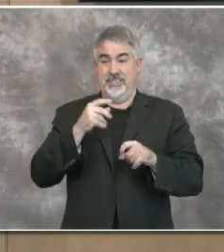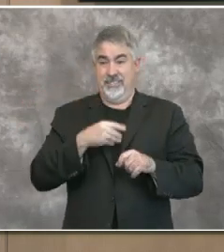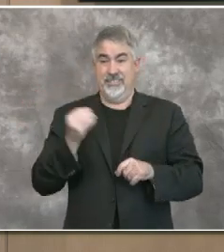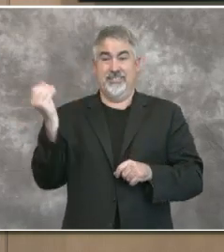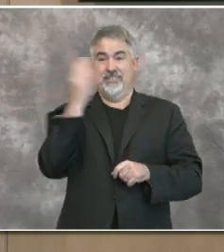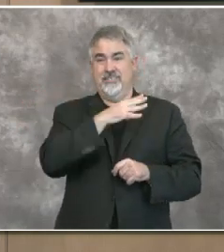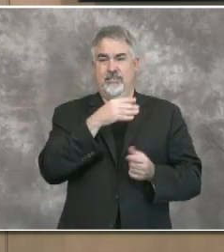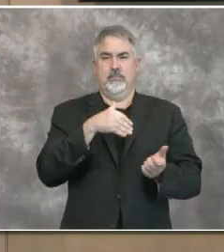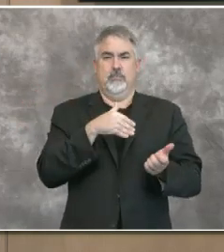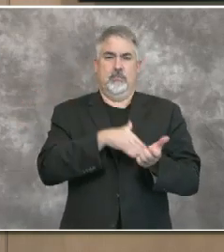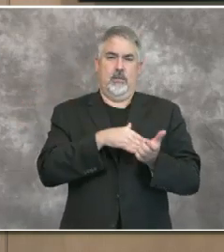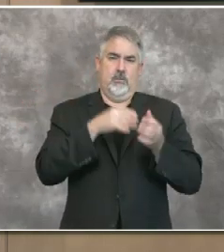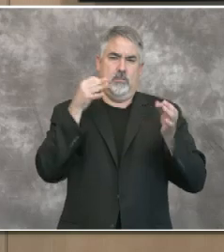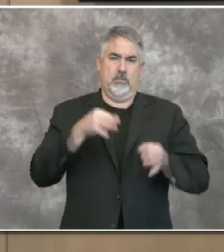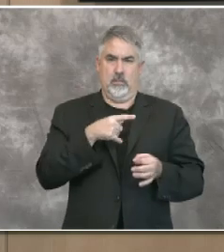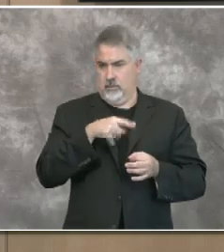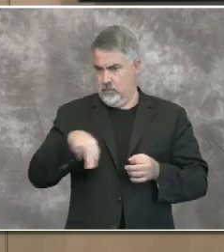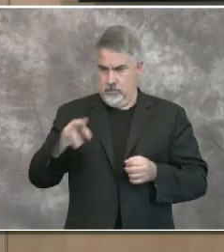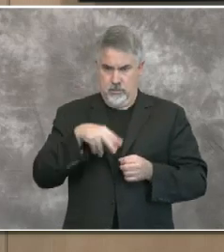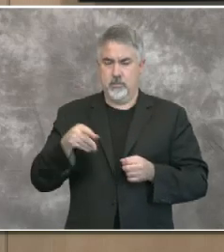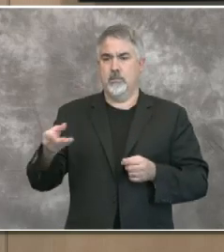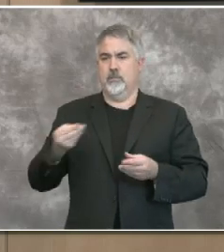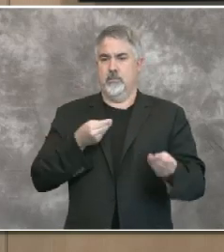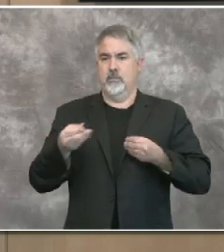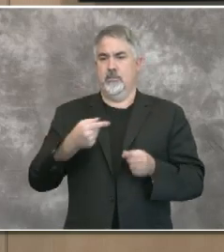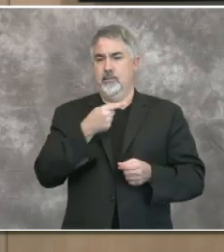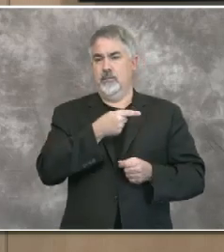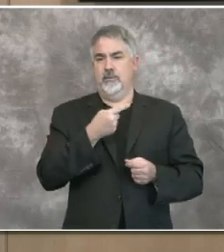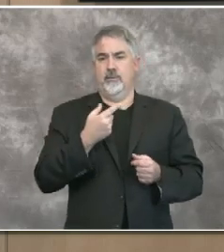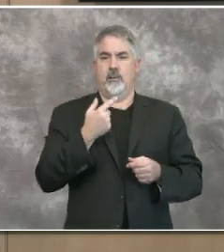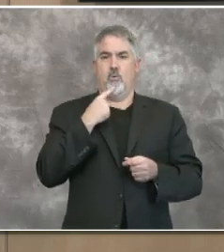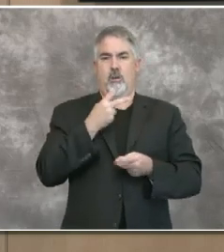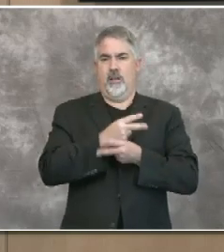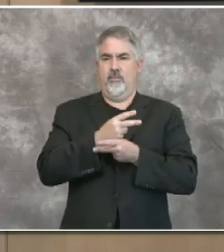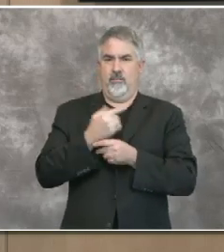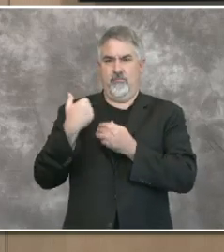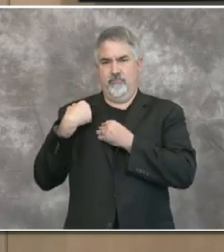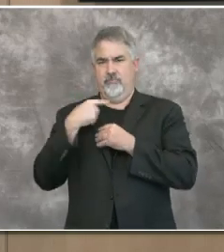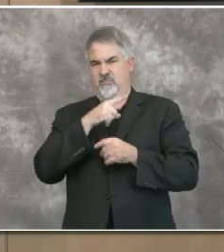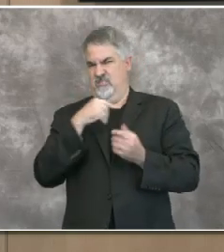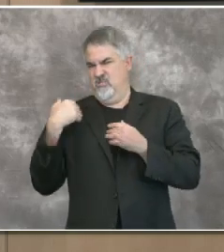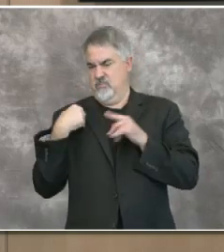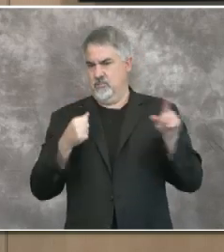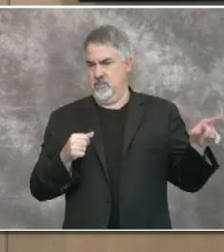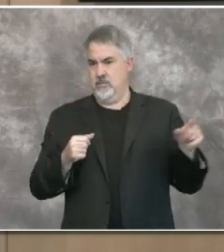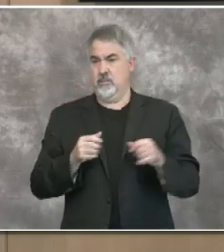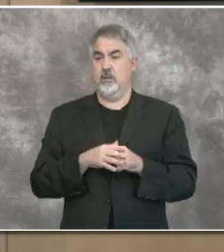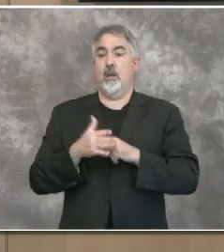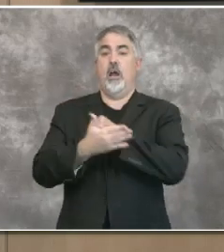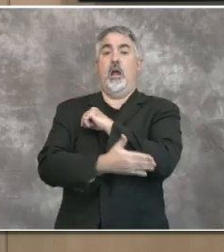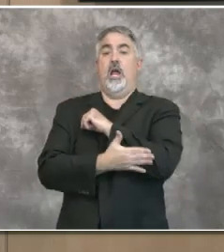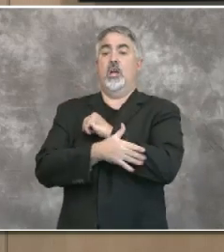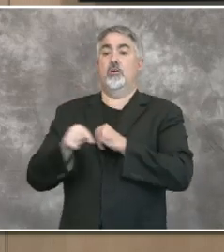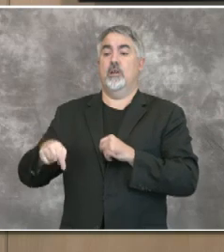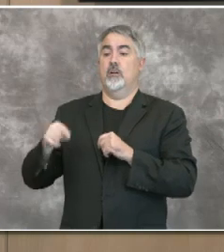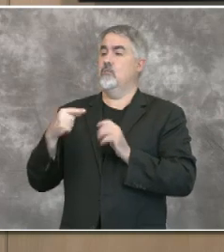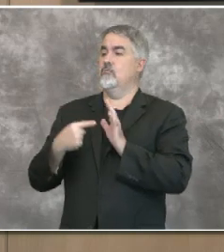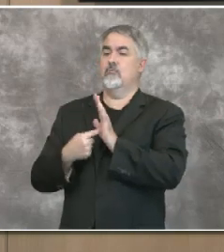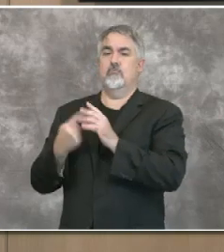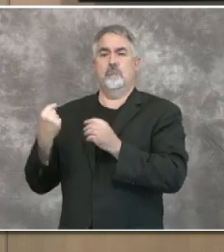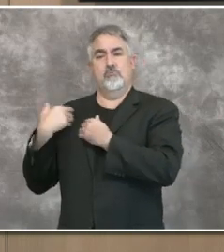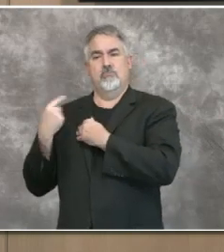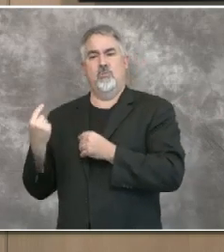credentialed healthcare providers. And the county role is to make sure that those who are vulnerable and need access to